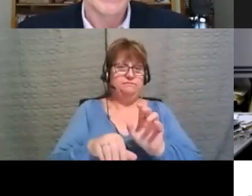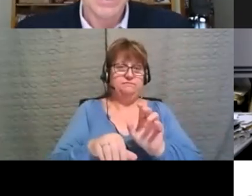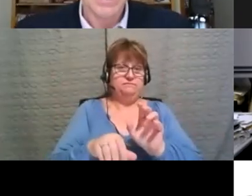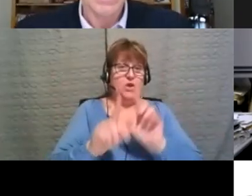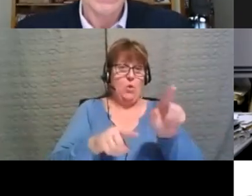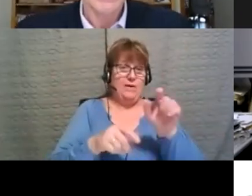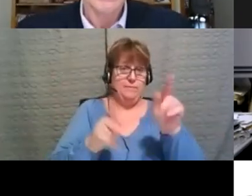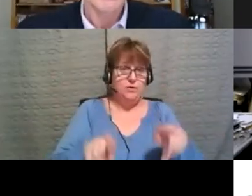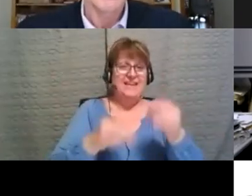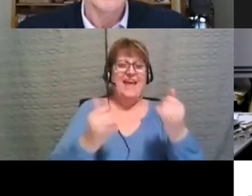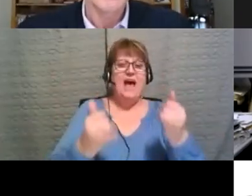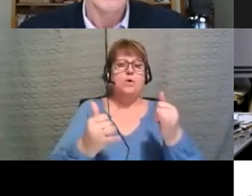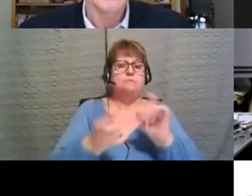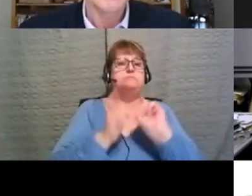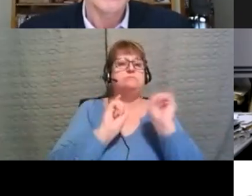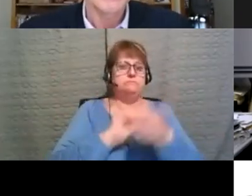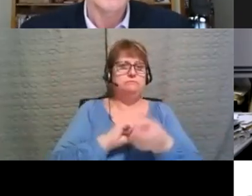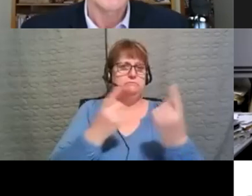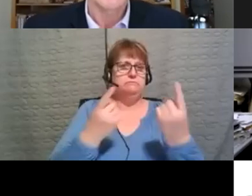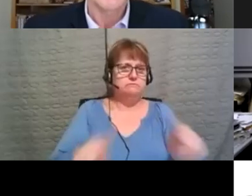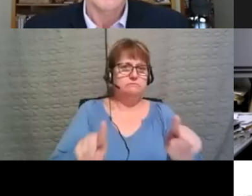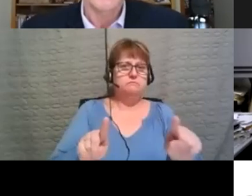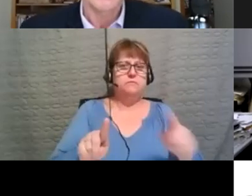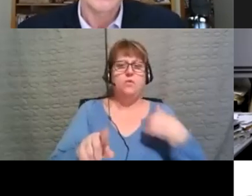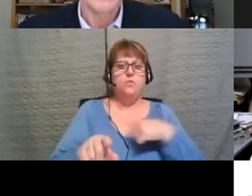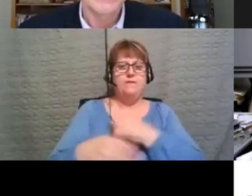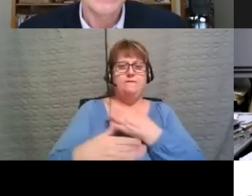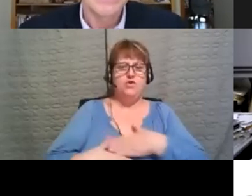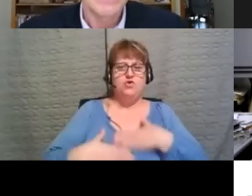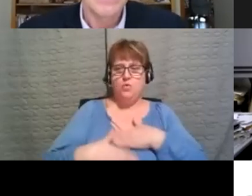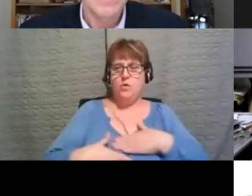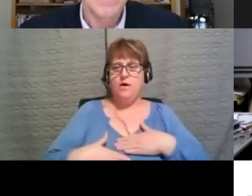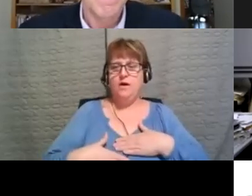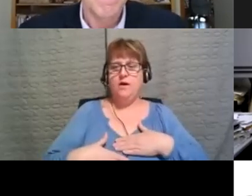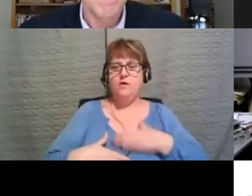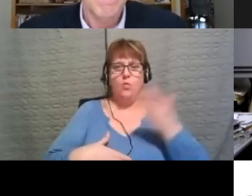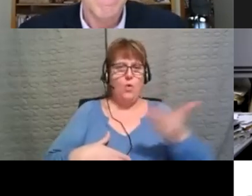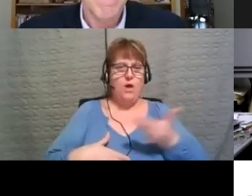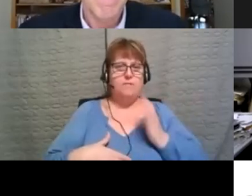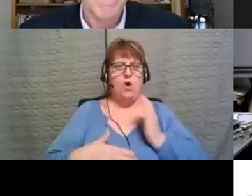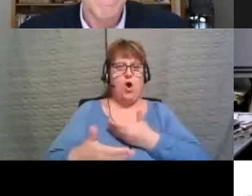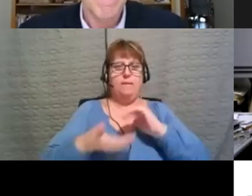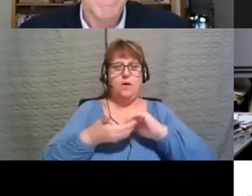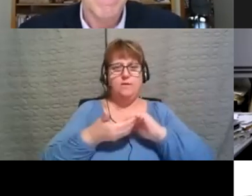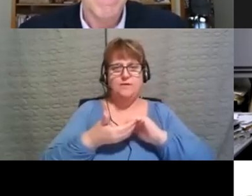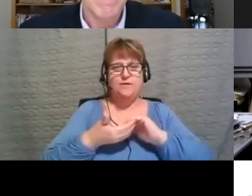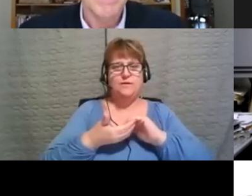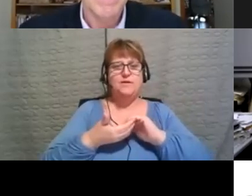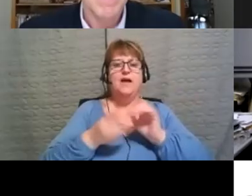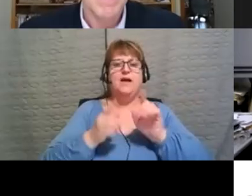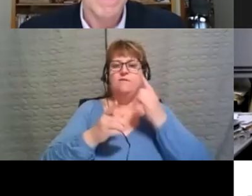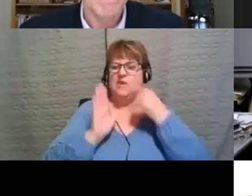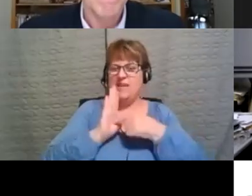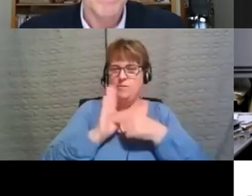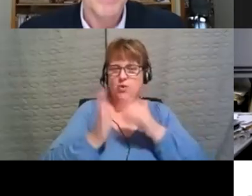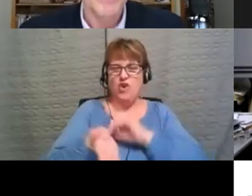we certainly have seen that benefit. We've really enjoyed being able to welcome our partners like Dr. Adu, some